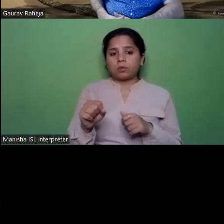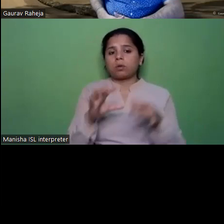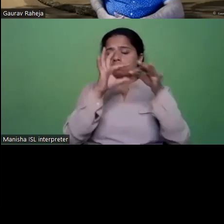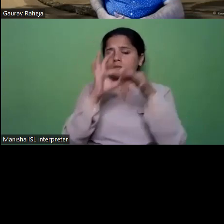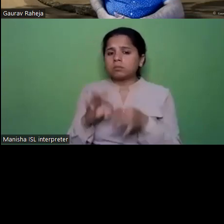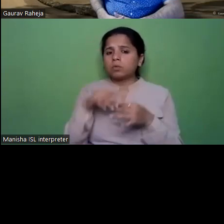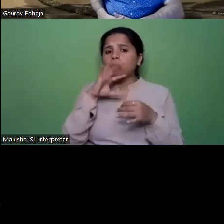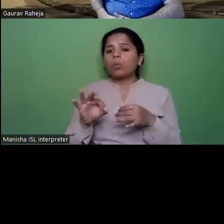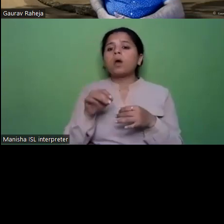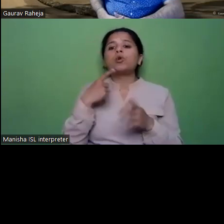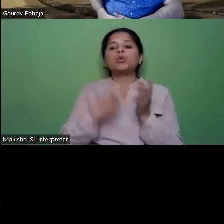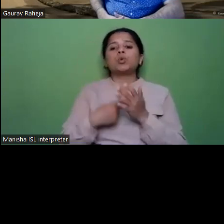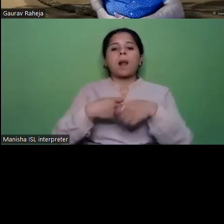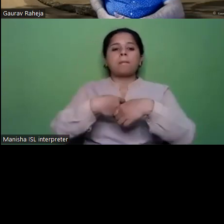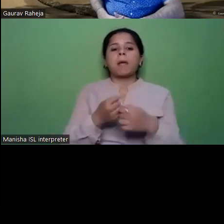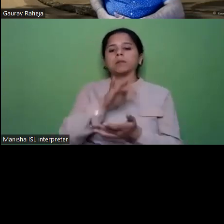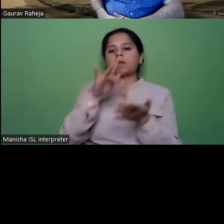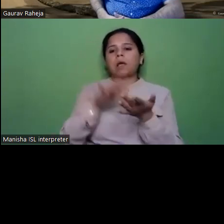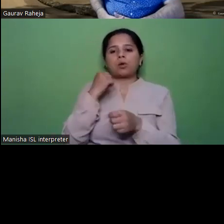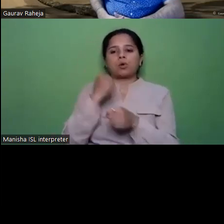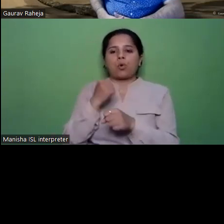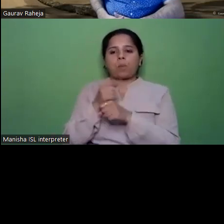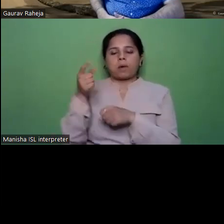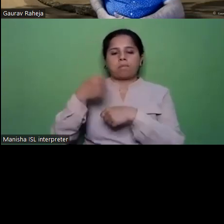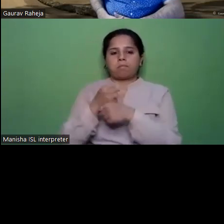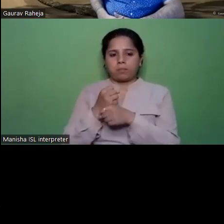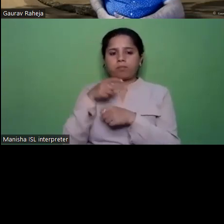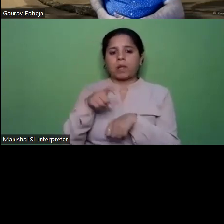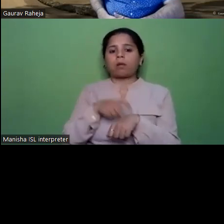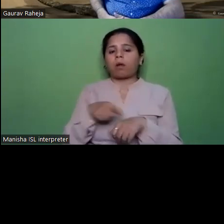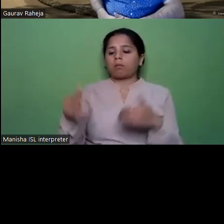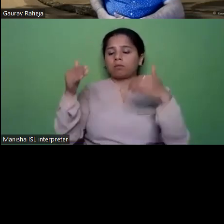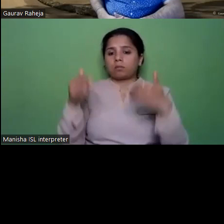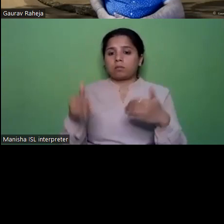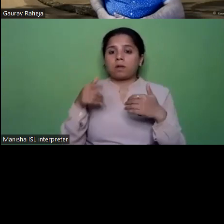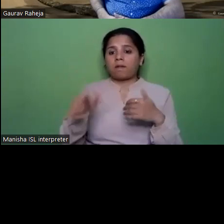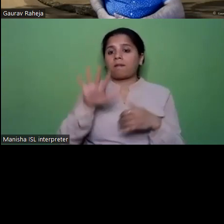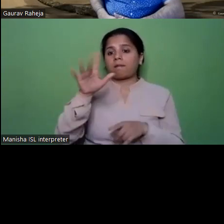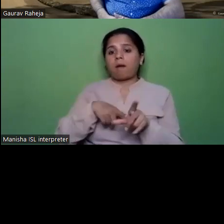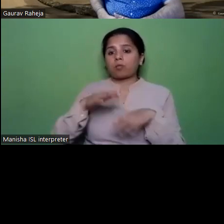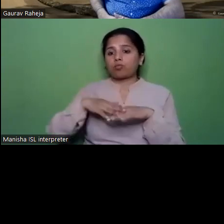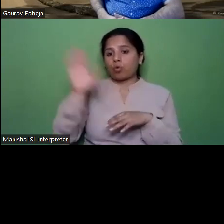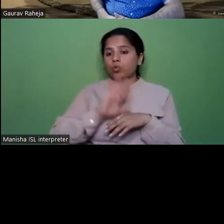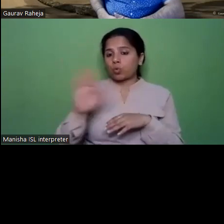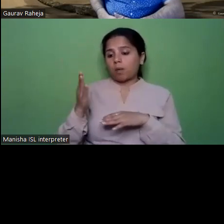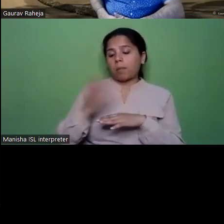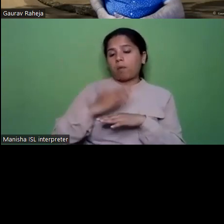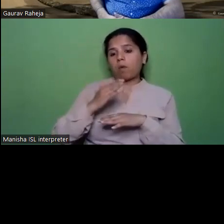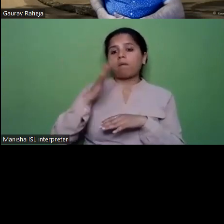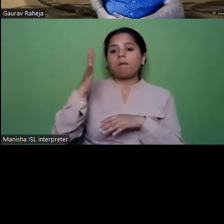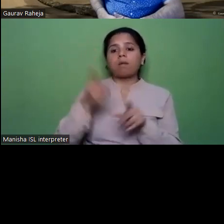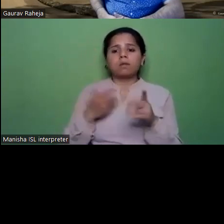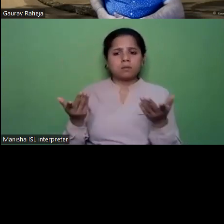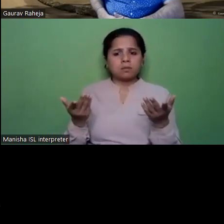with the rules formulated by the central government within a period not exceeding 5 years. Friends, it